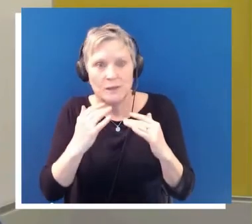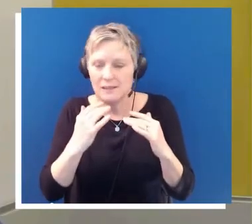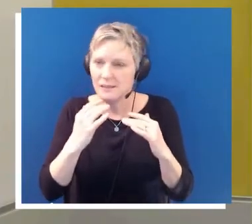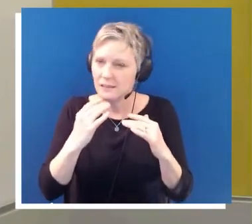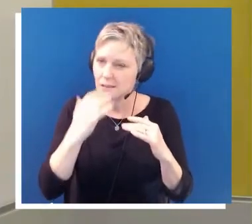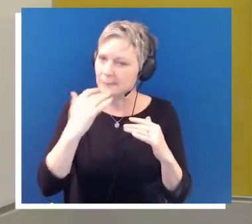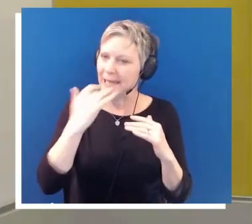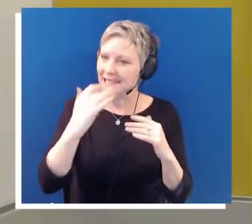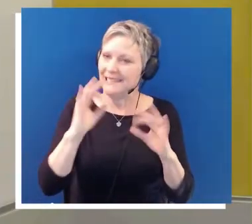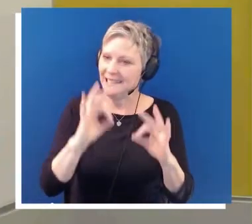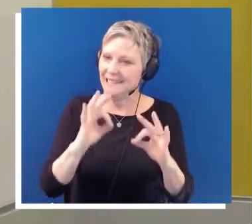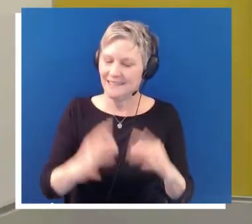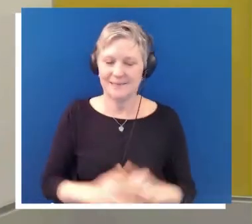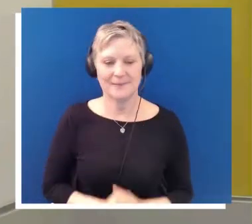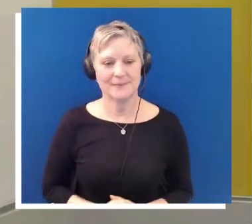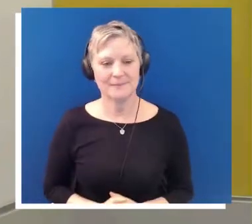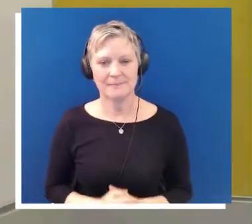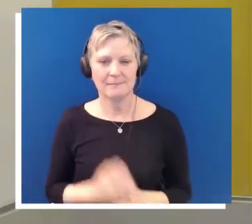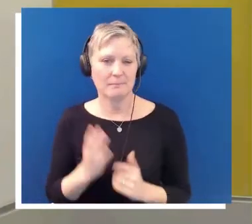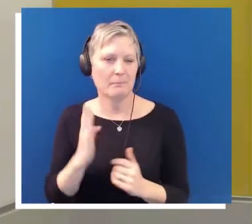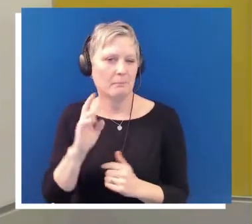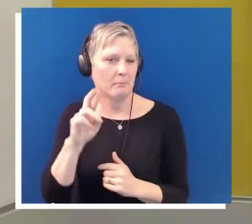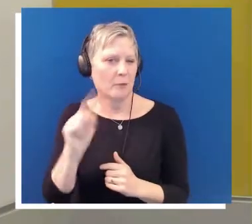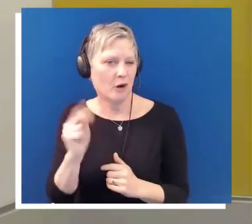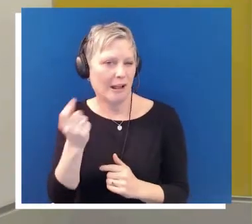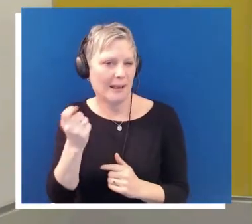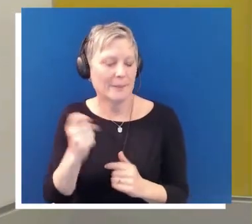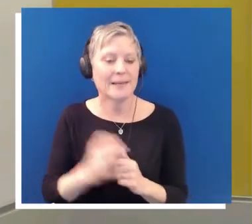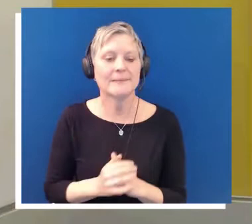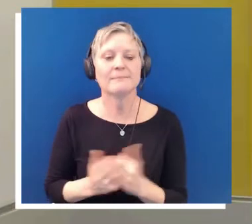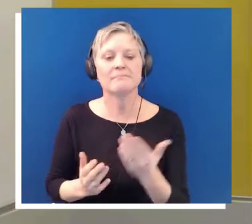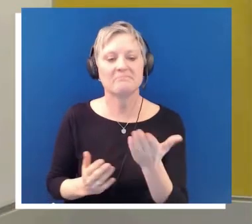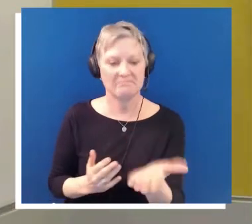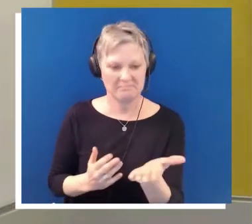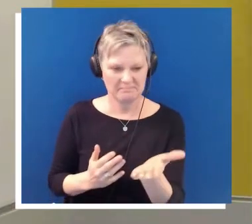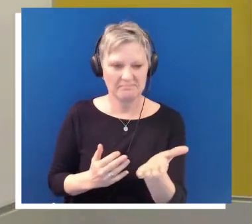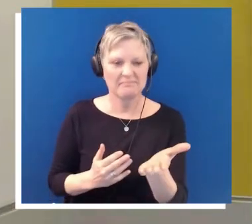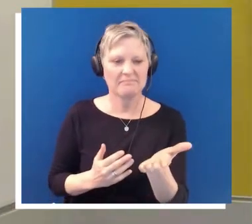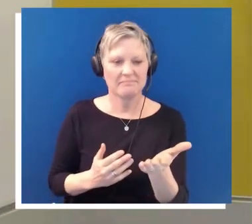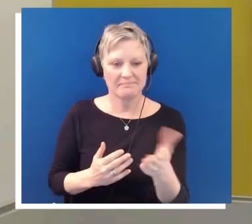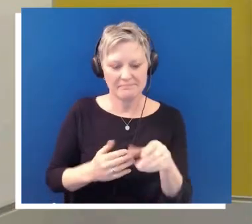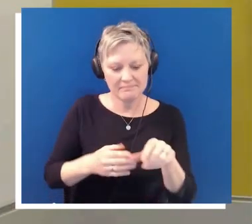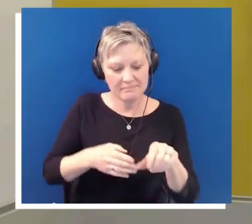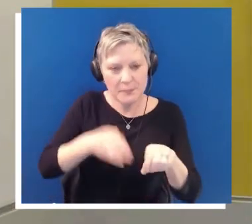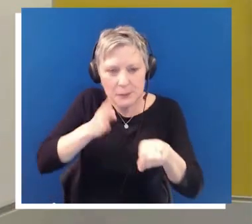ginger. I'm going to slice that up nice and thin.